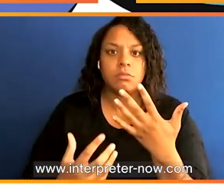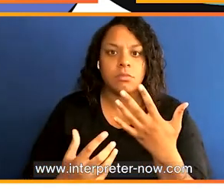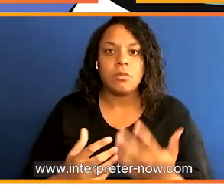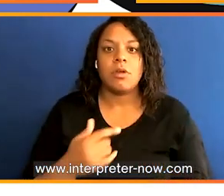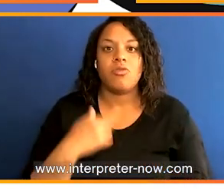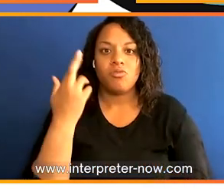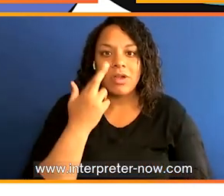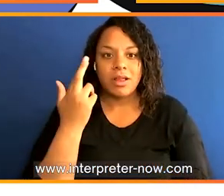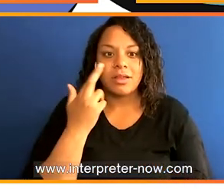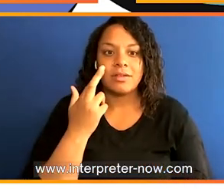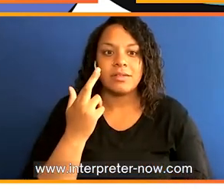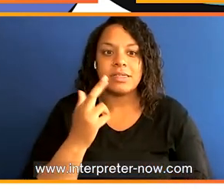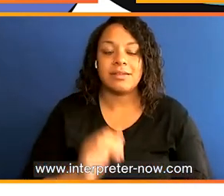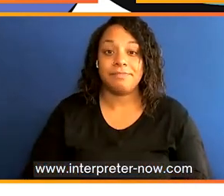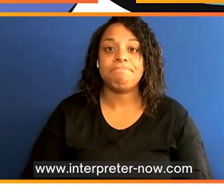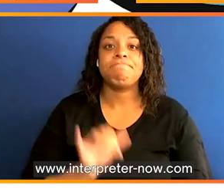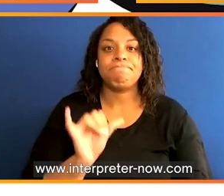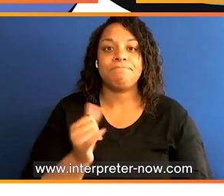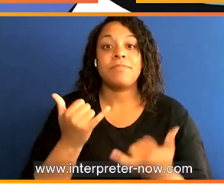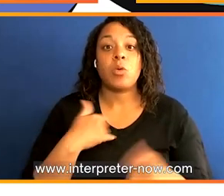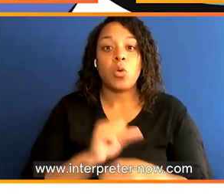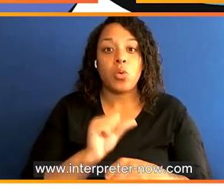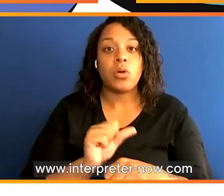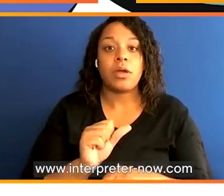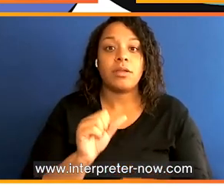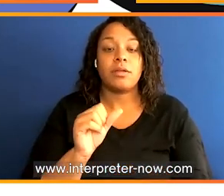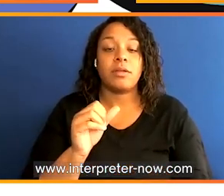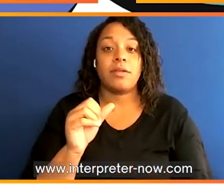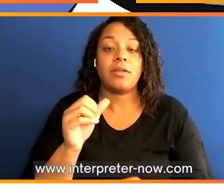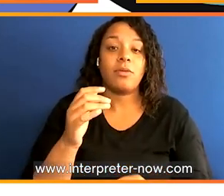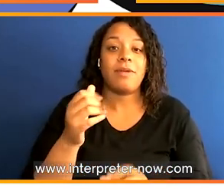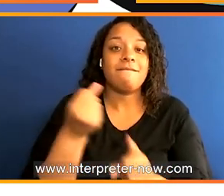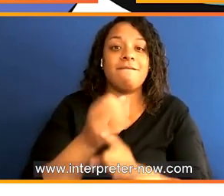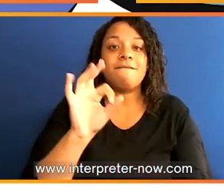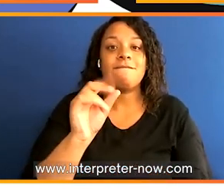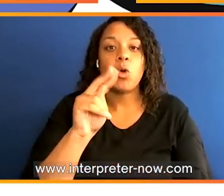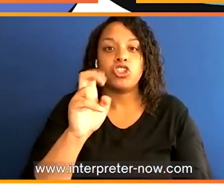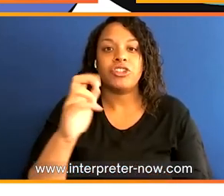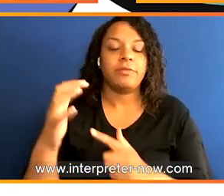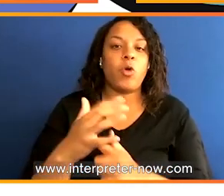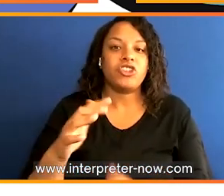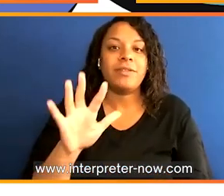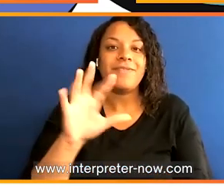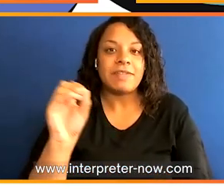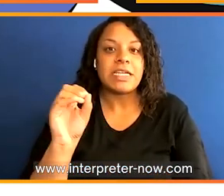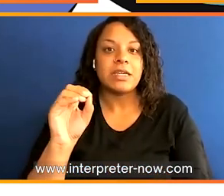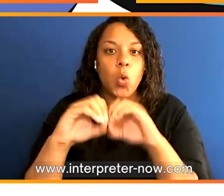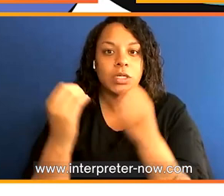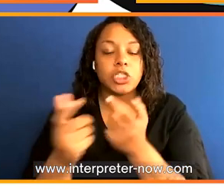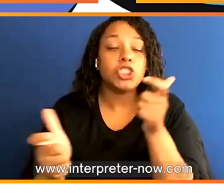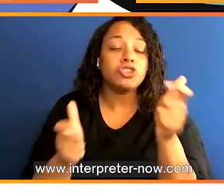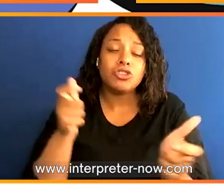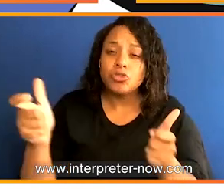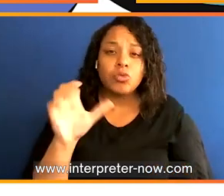that was, wow, I am now working in a Fortune 50 organization, huge organization, right? And I thought,